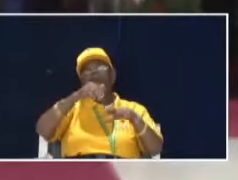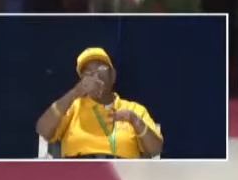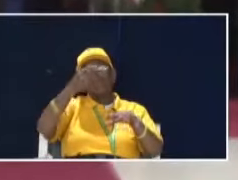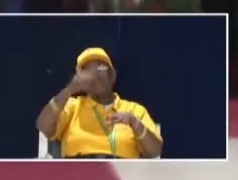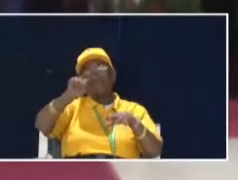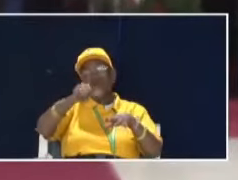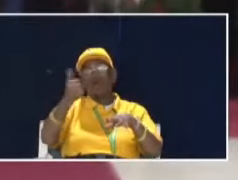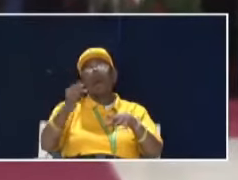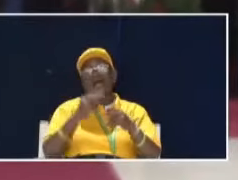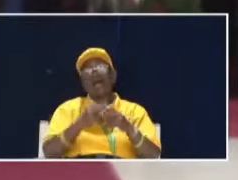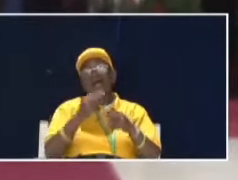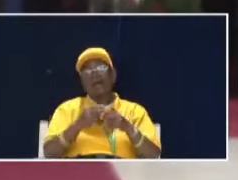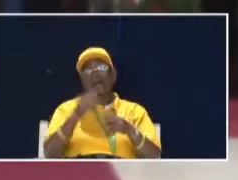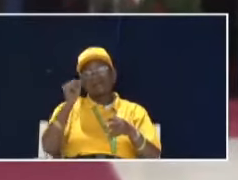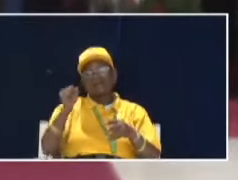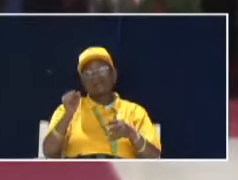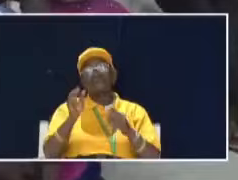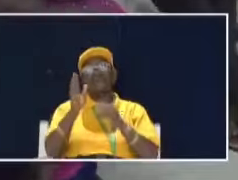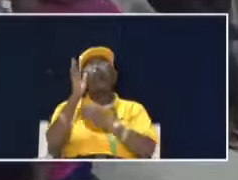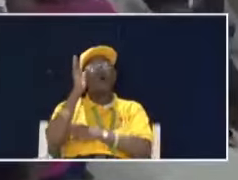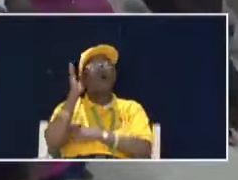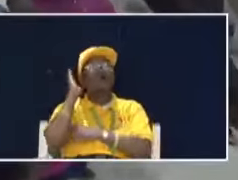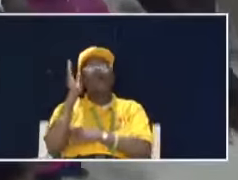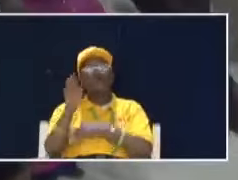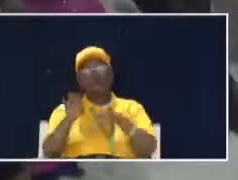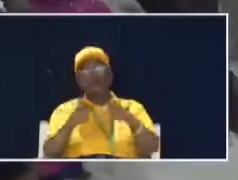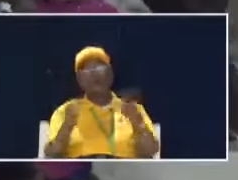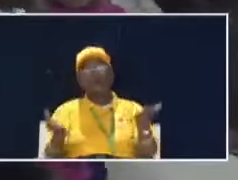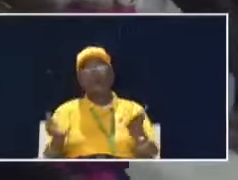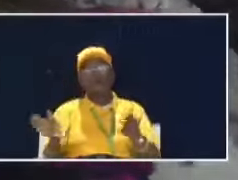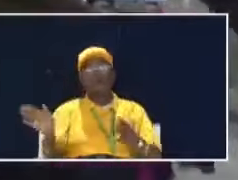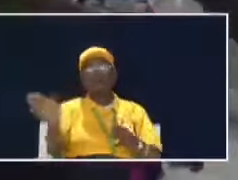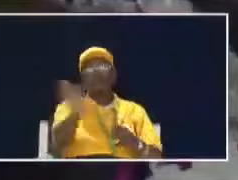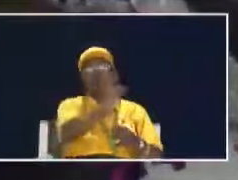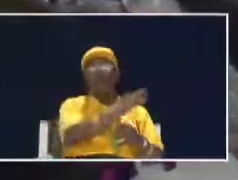God will open your eyes tonight.